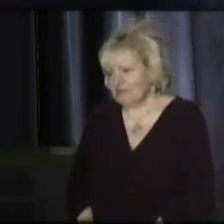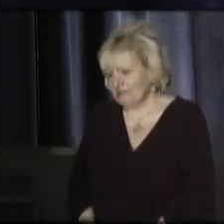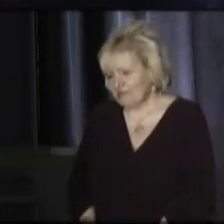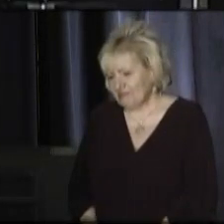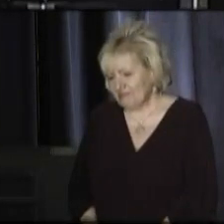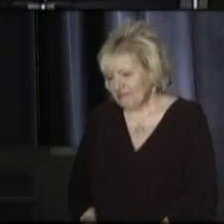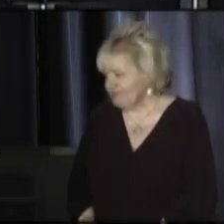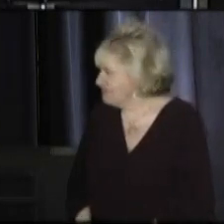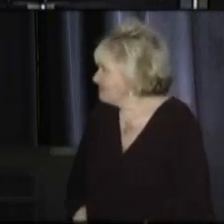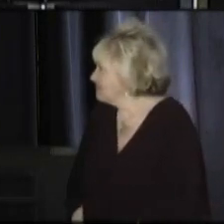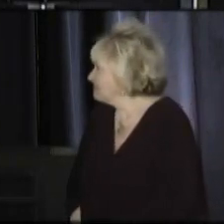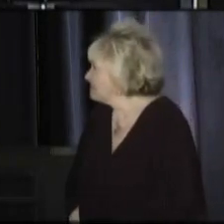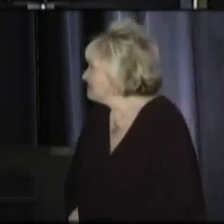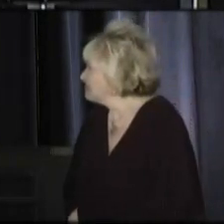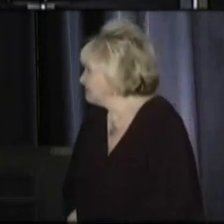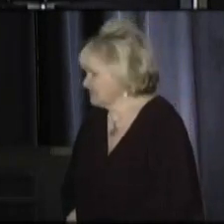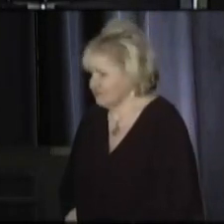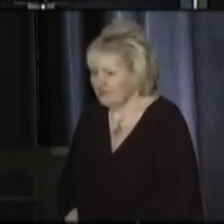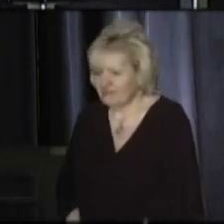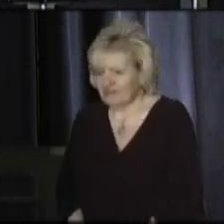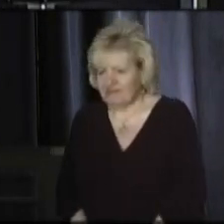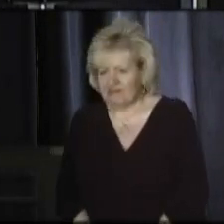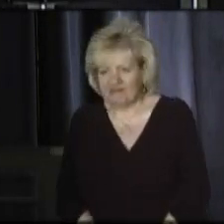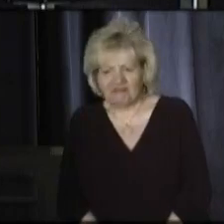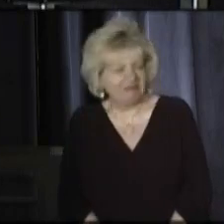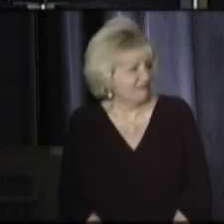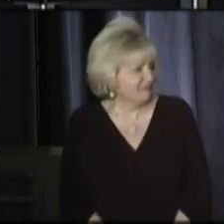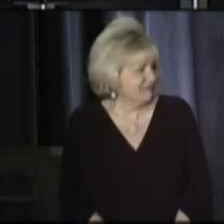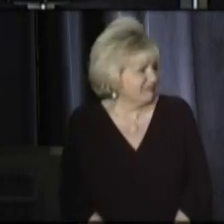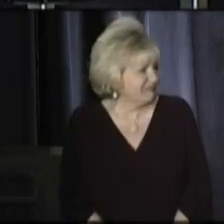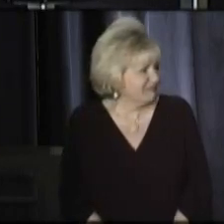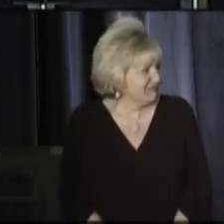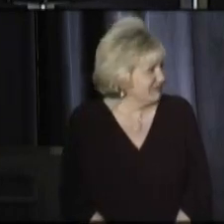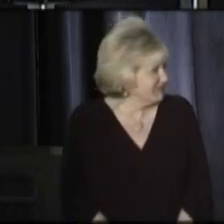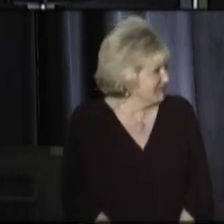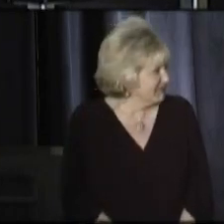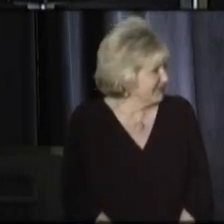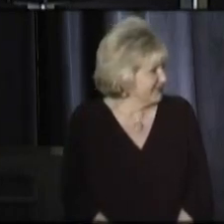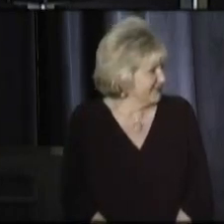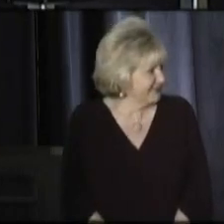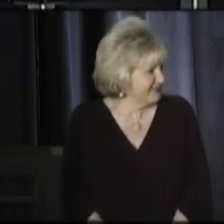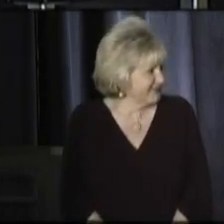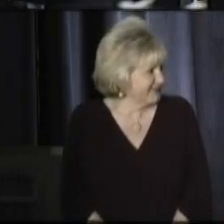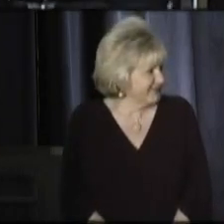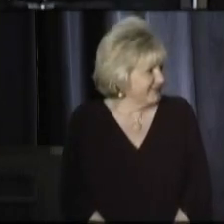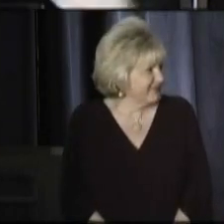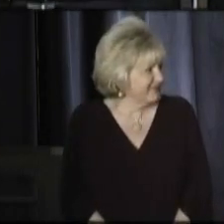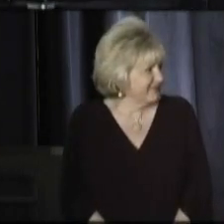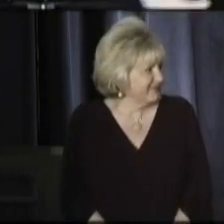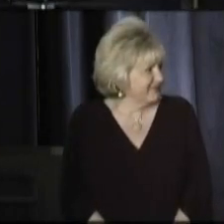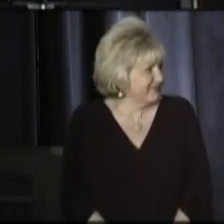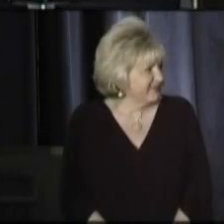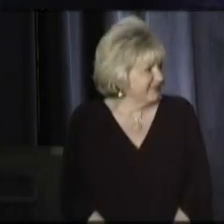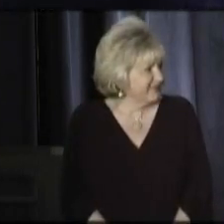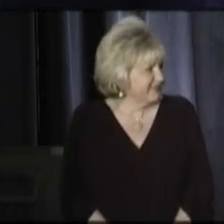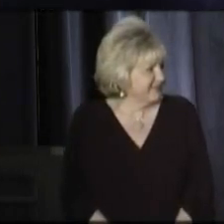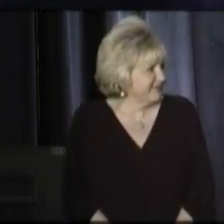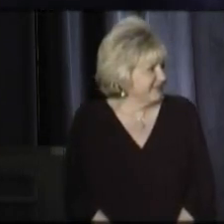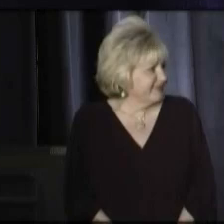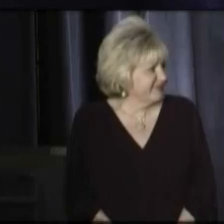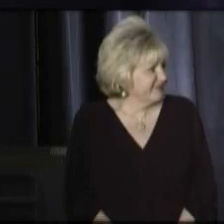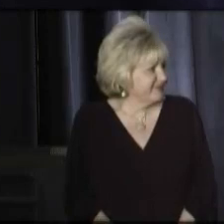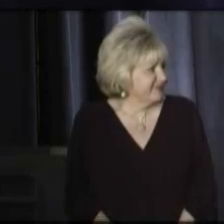hadn't even read my case files until they were right there, printed in her words, with her name on a book cover, her picture, her